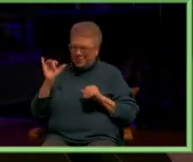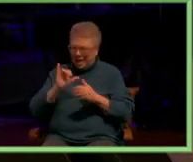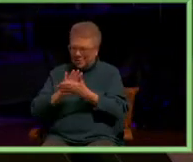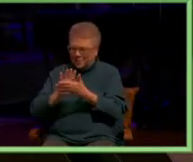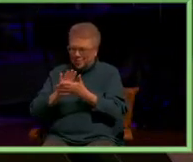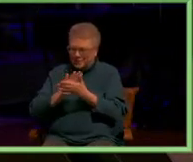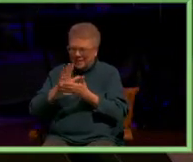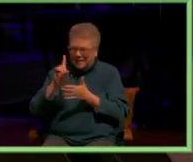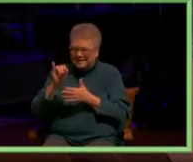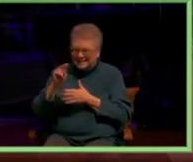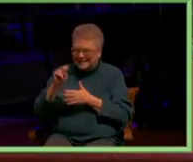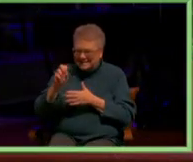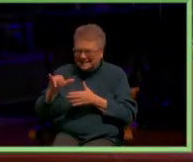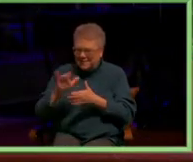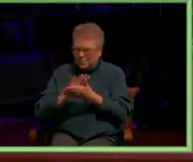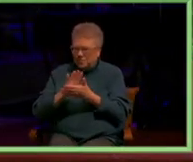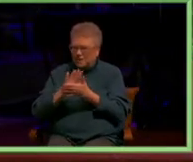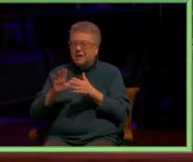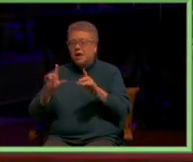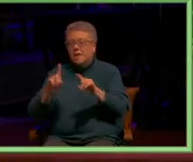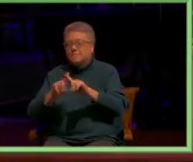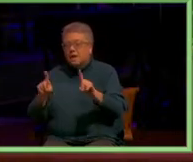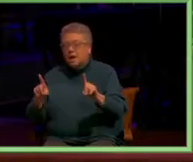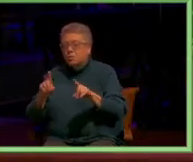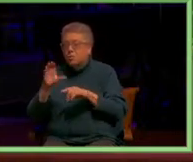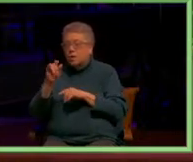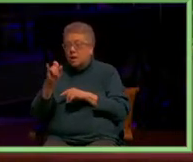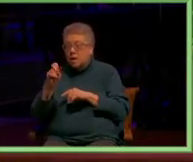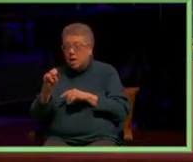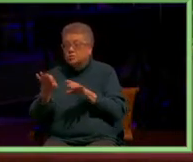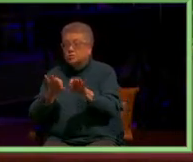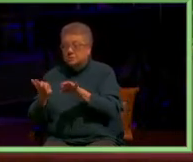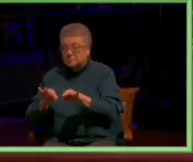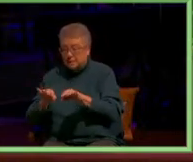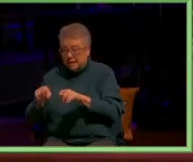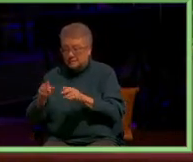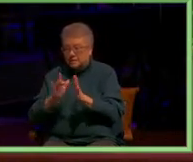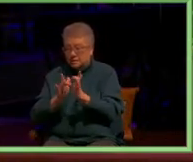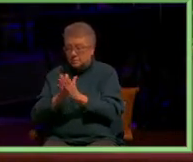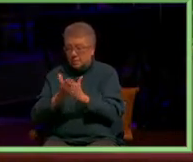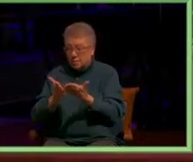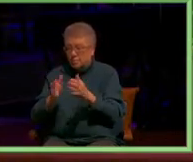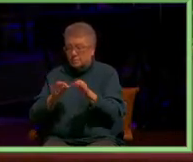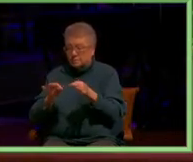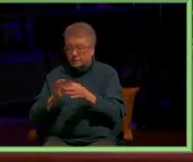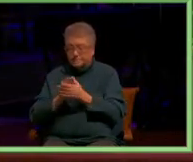But just think for a moment what Colossians 1 tells us.